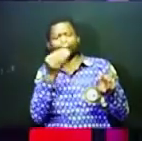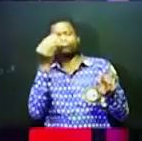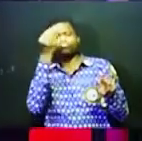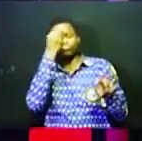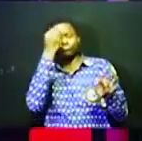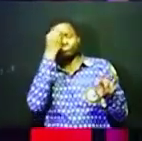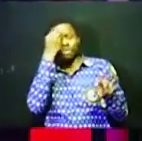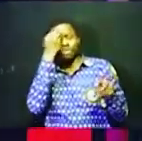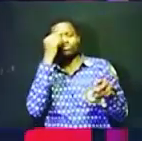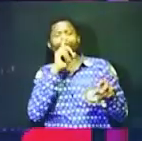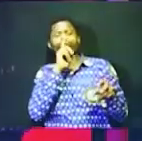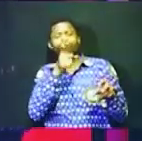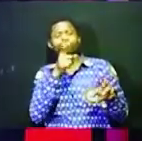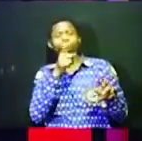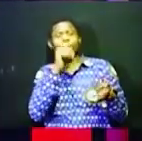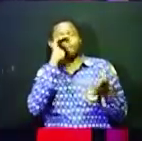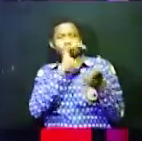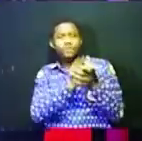And